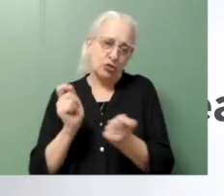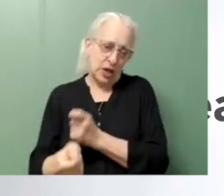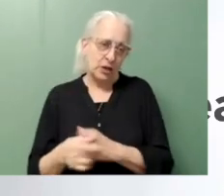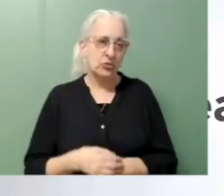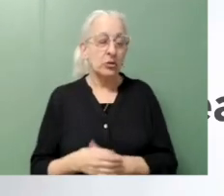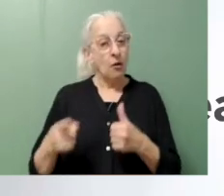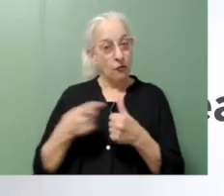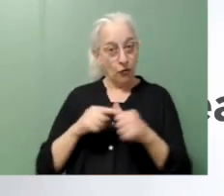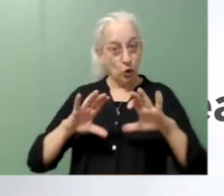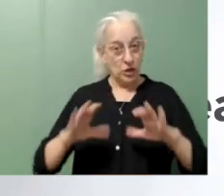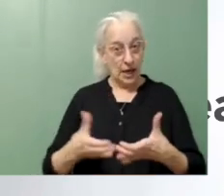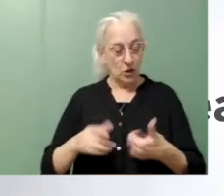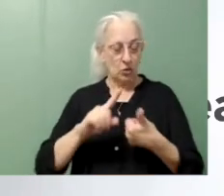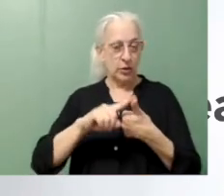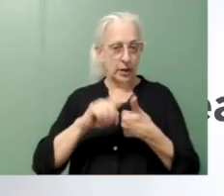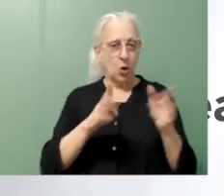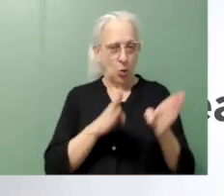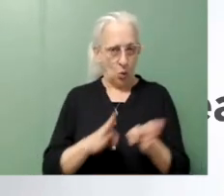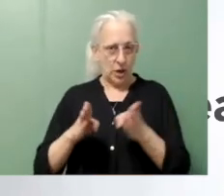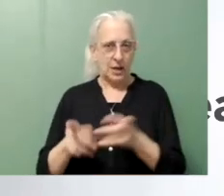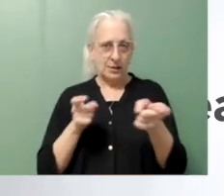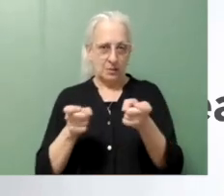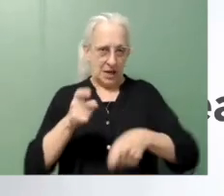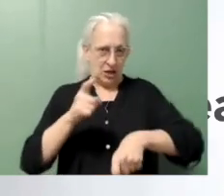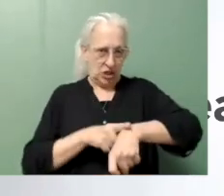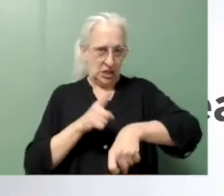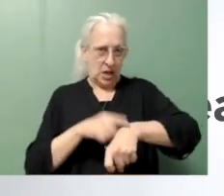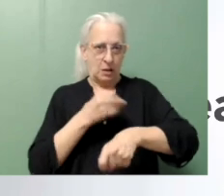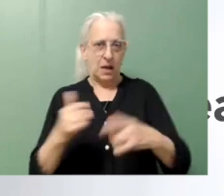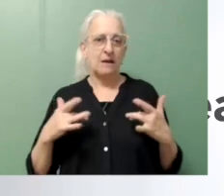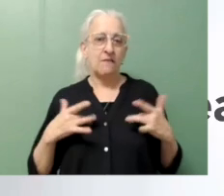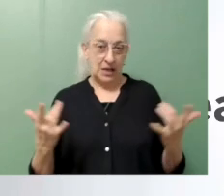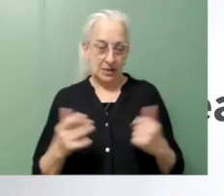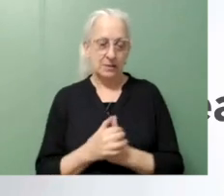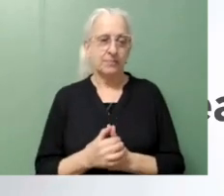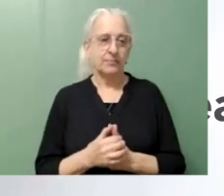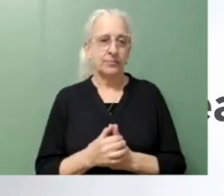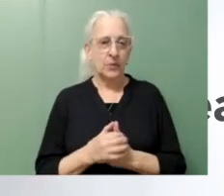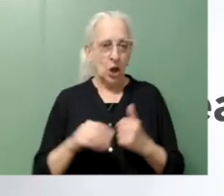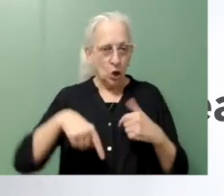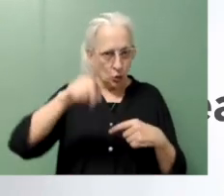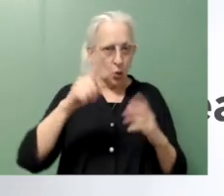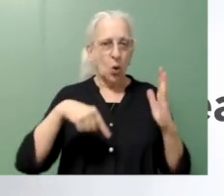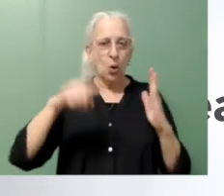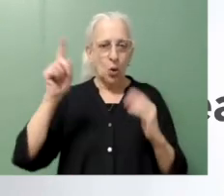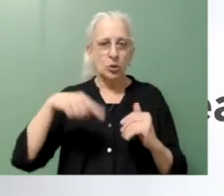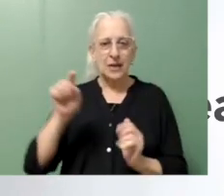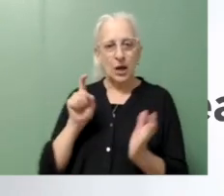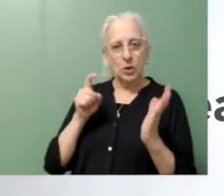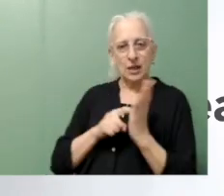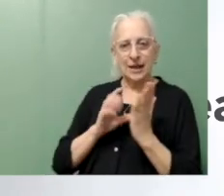first category is organizing and managing time and events. Scroll down and click the